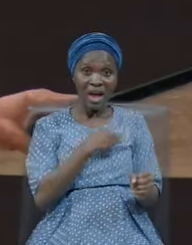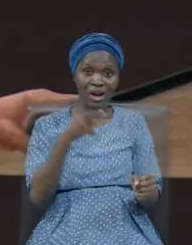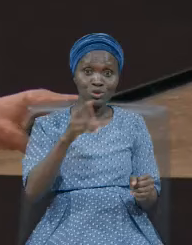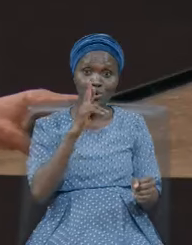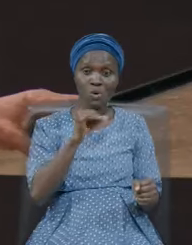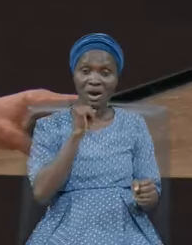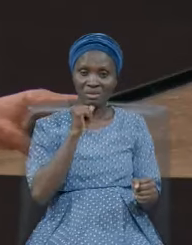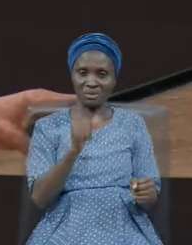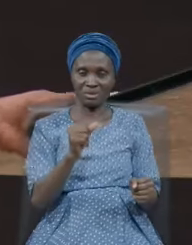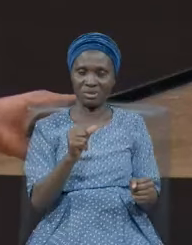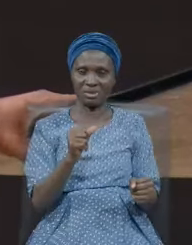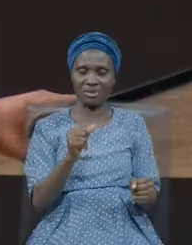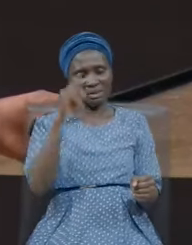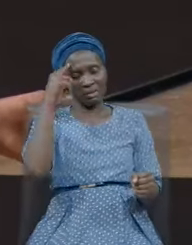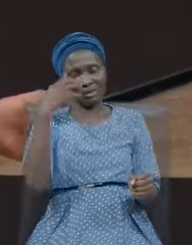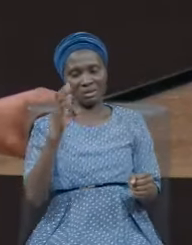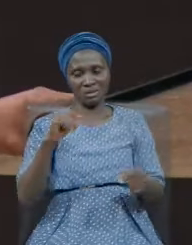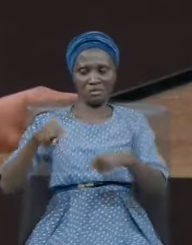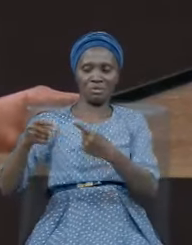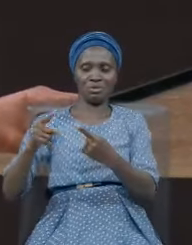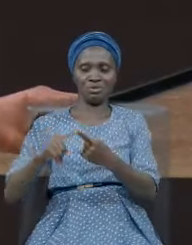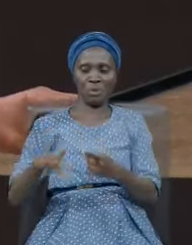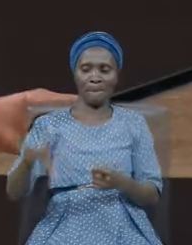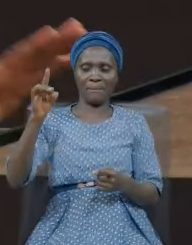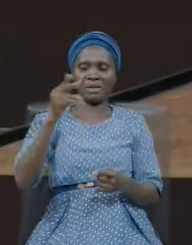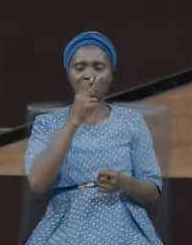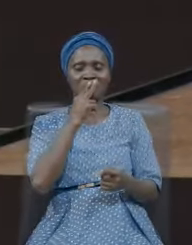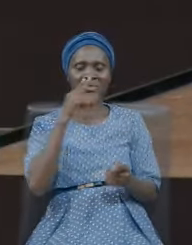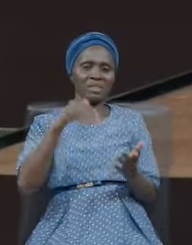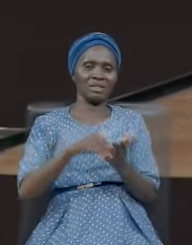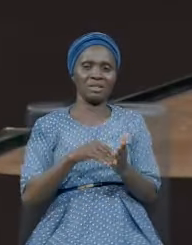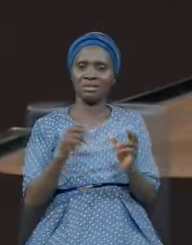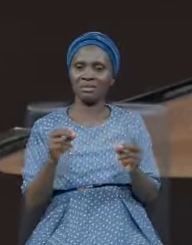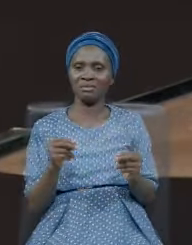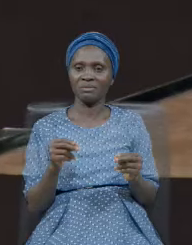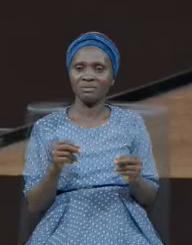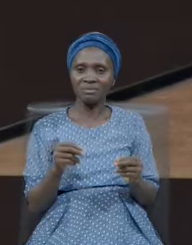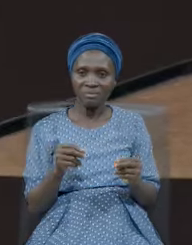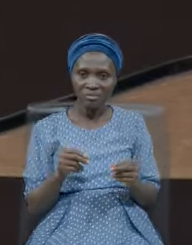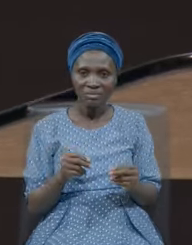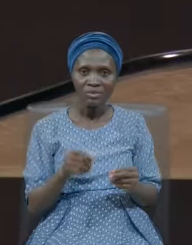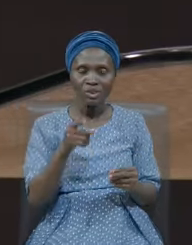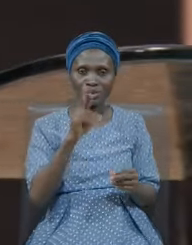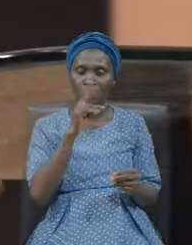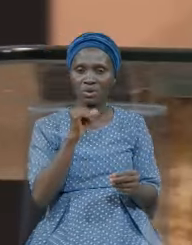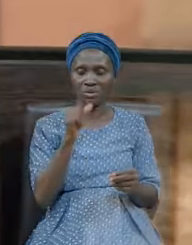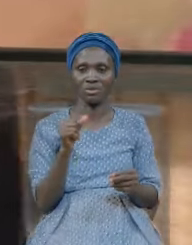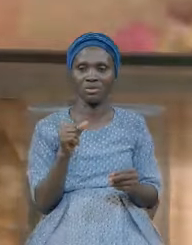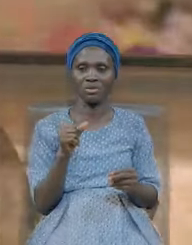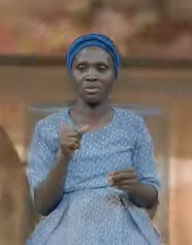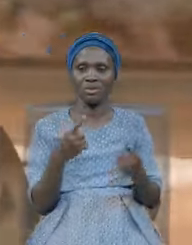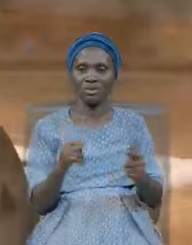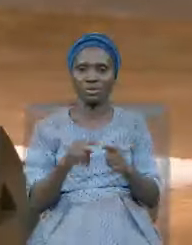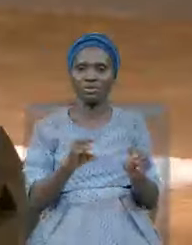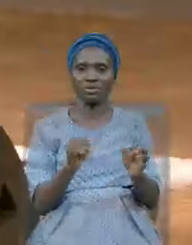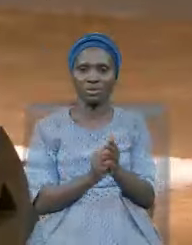a cigarette. That's not just your way. And Satan knows that. He'll not even tempt you on that. Just like now